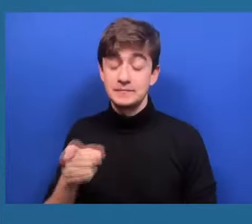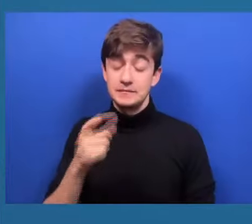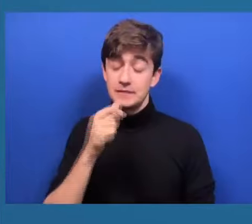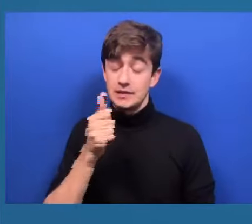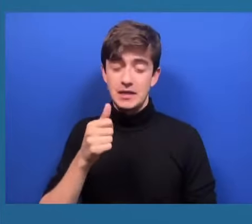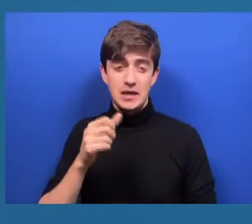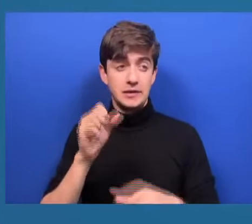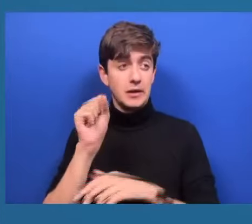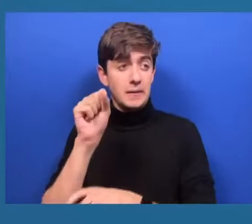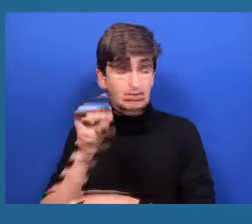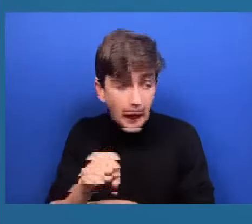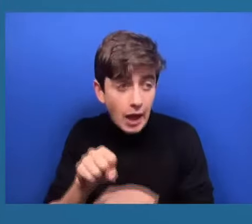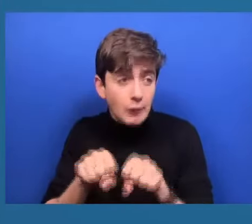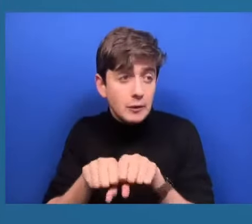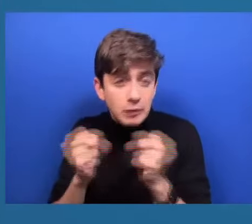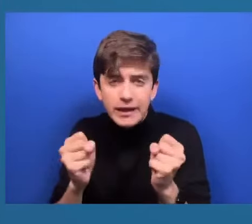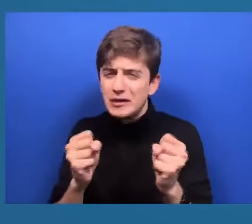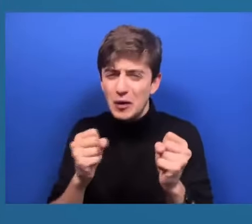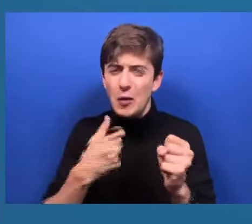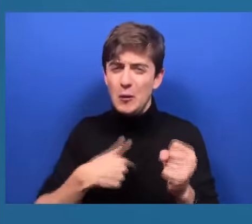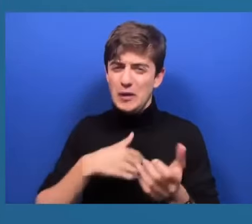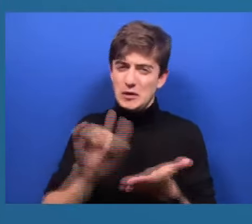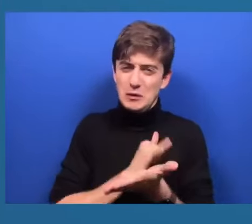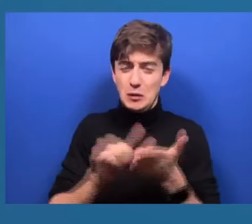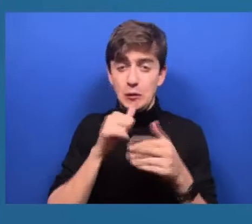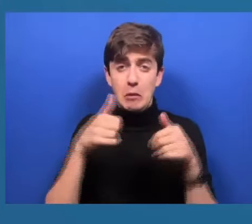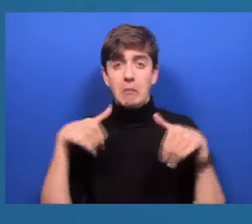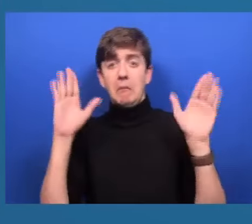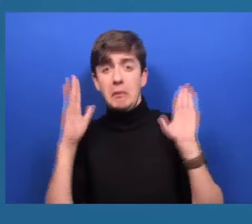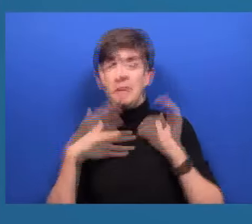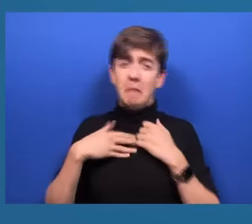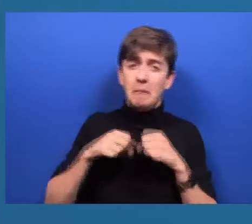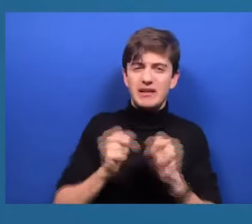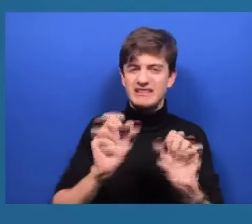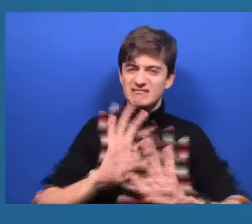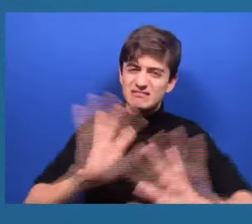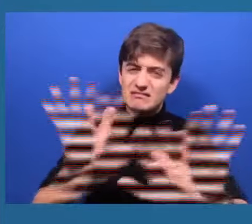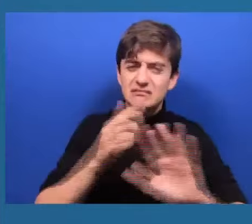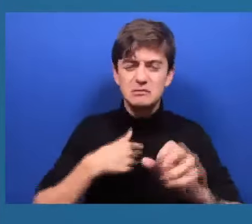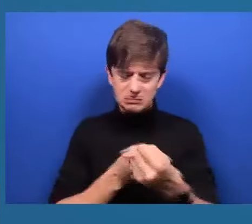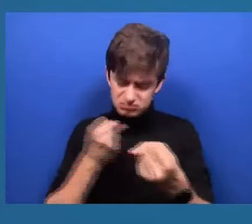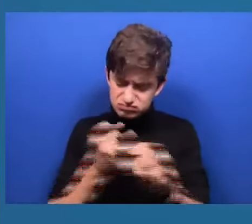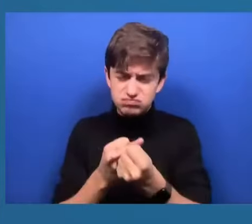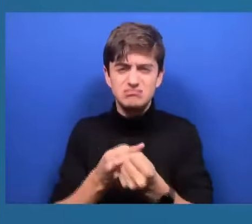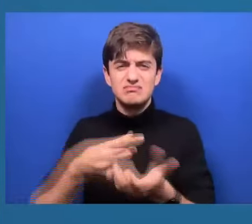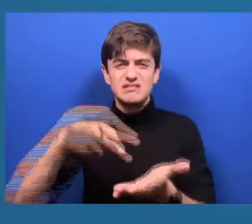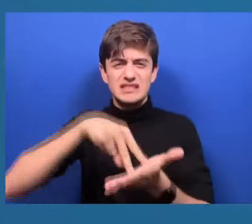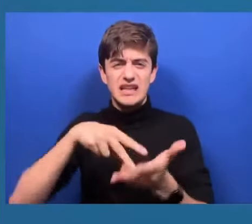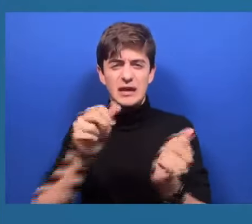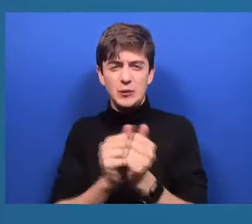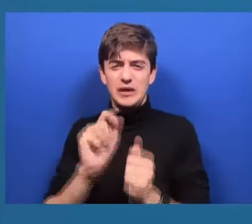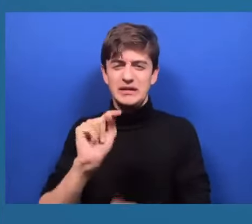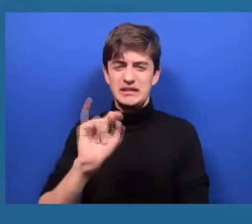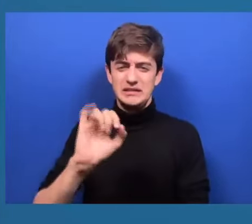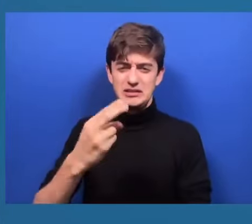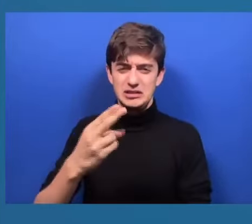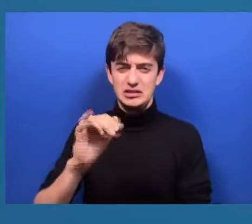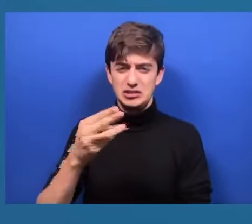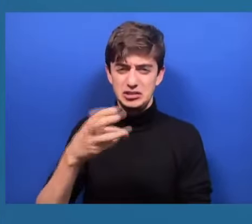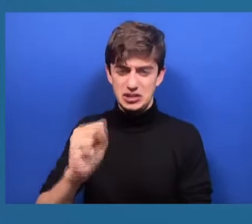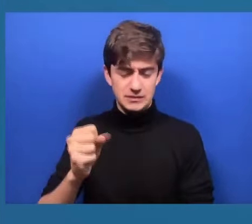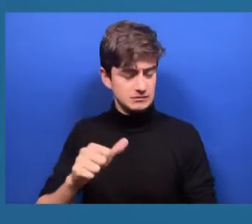or break, neither will New York not bow, and we will not break. We stand together with Tish James. Let's bring it home, everybody. We are there for